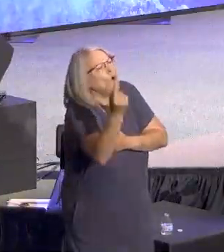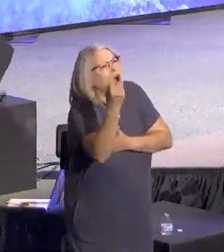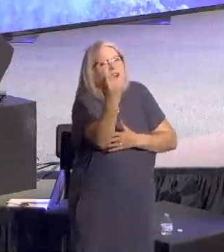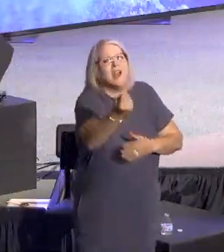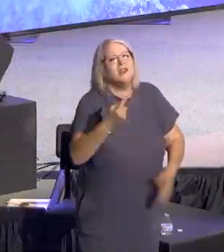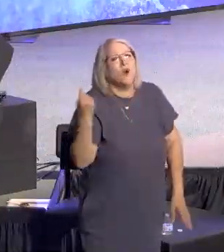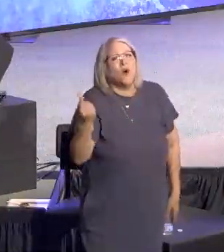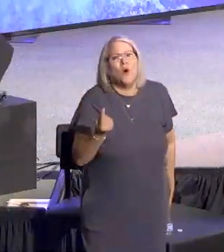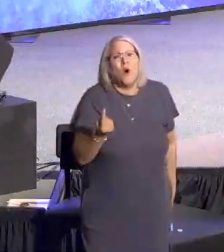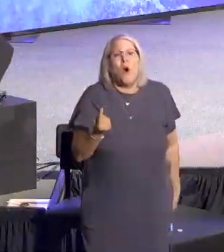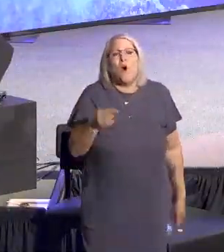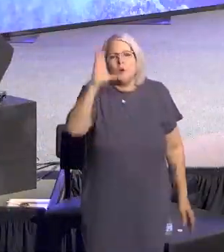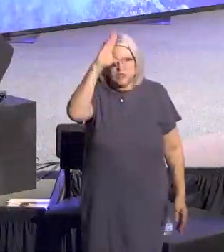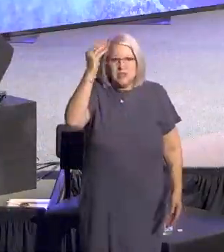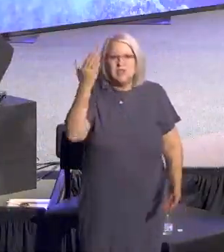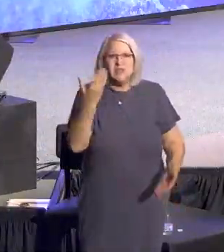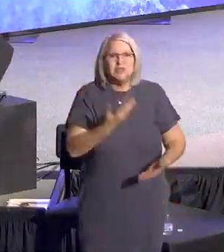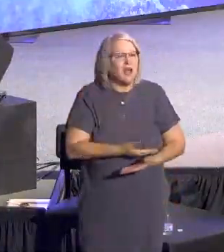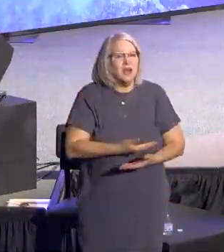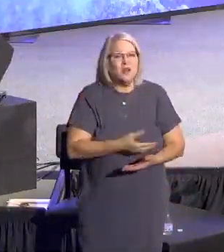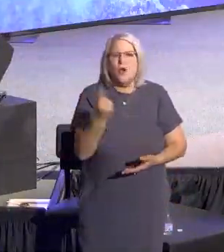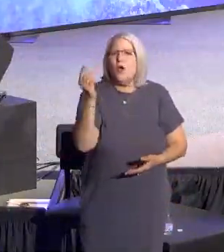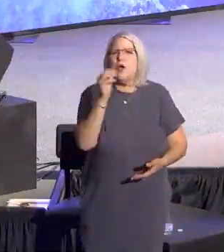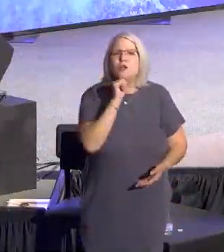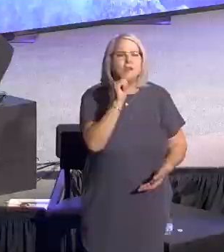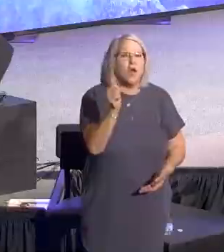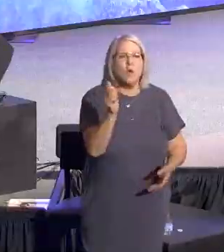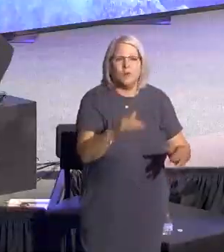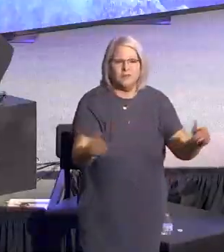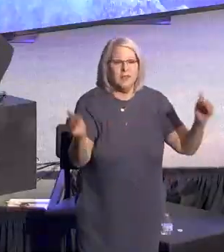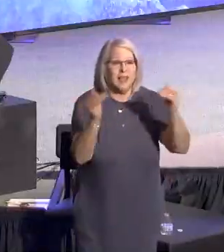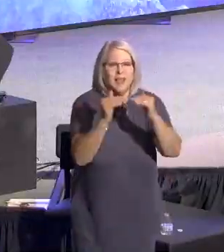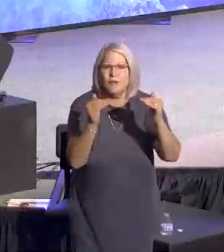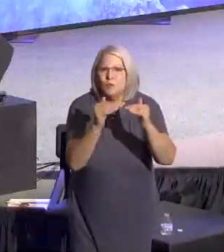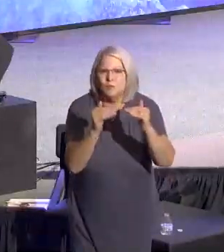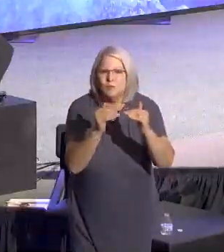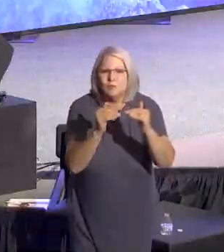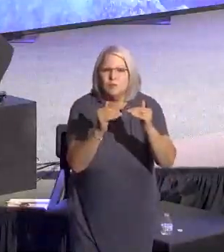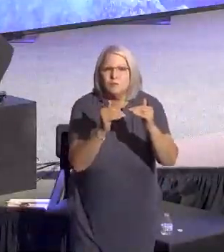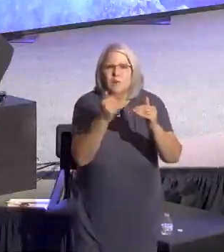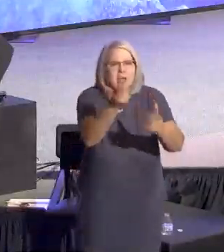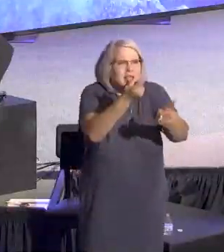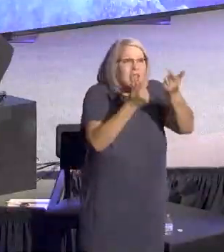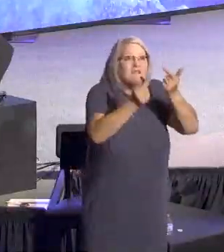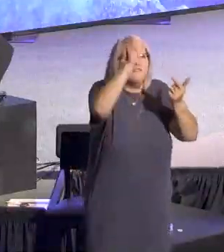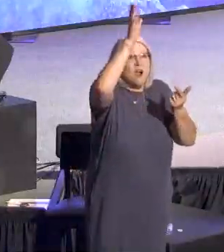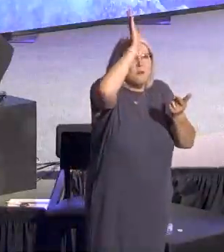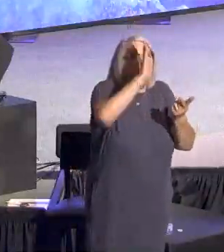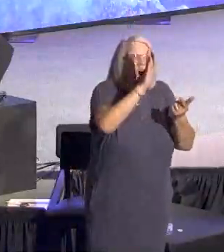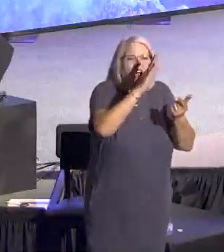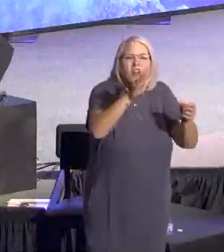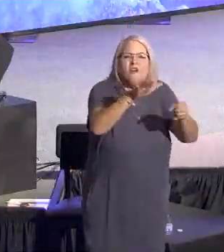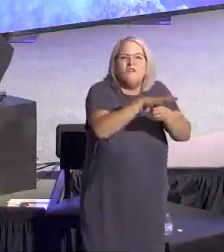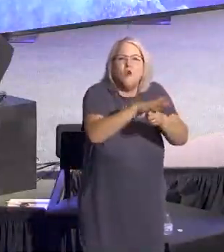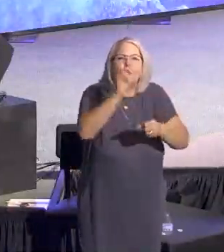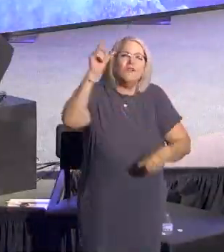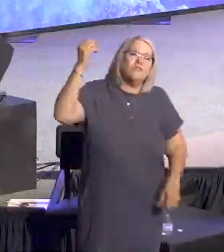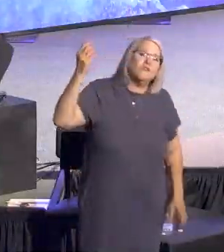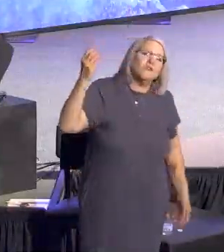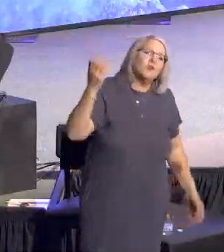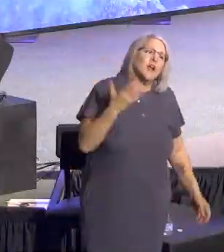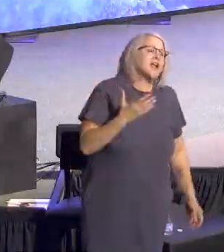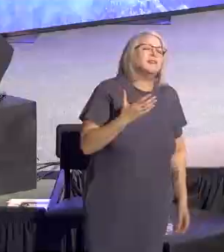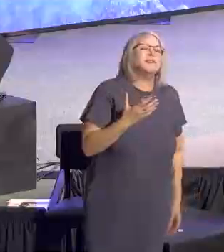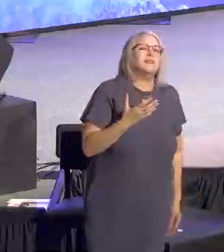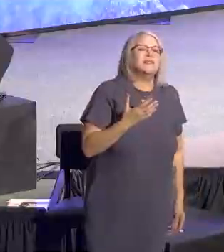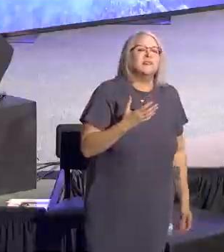and only Son. No one like him, who came from the Father full of what? Full